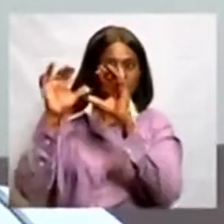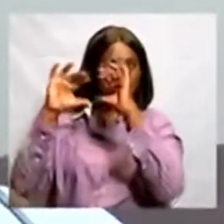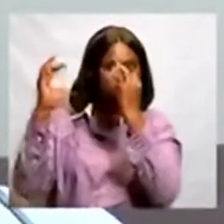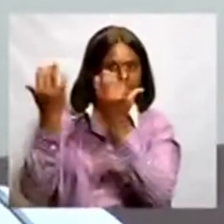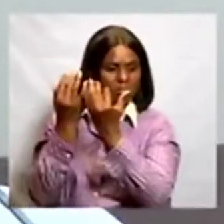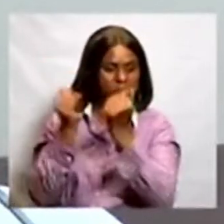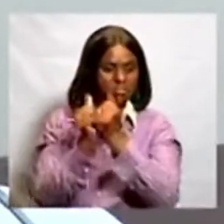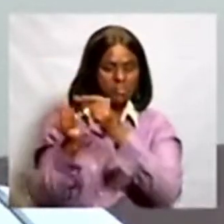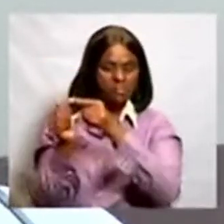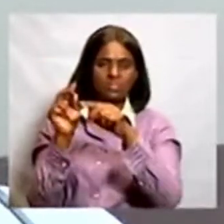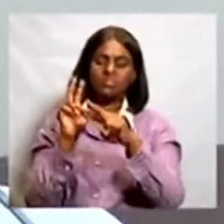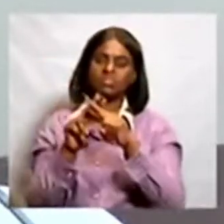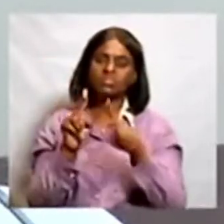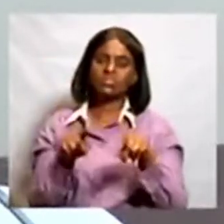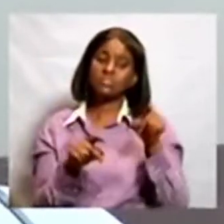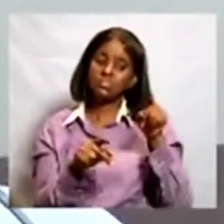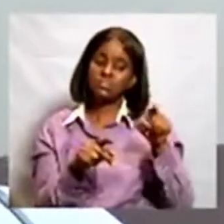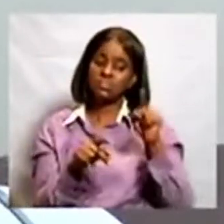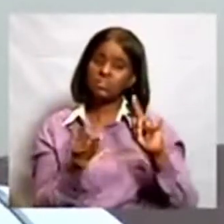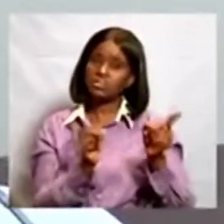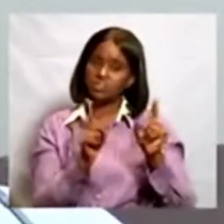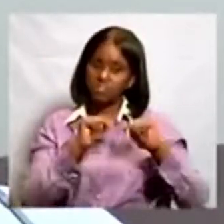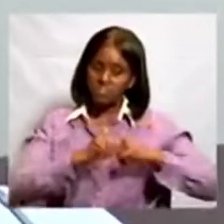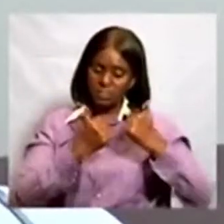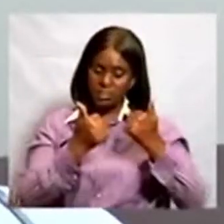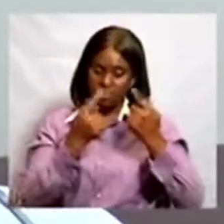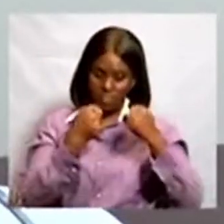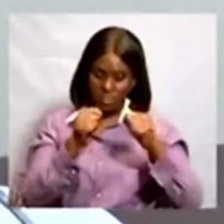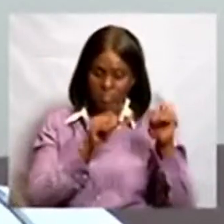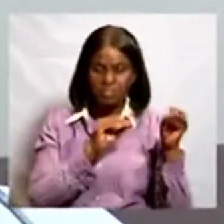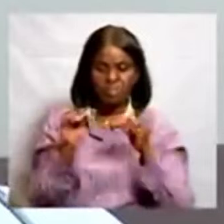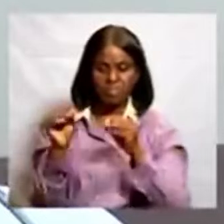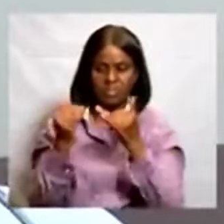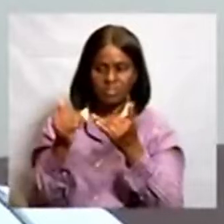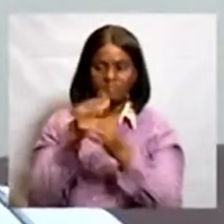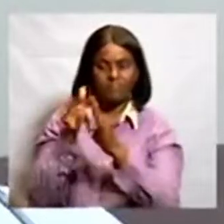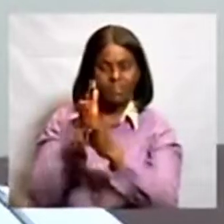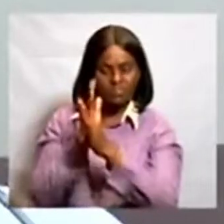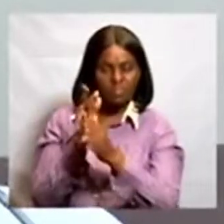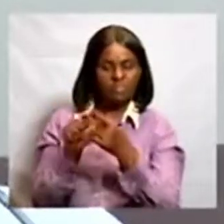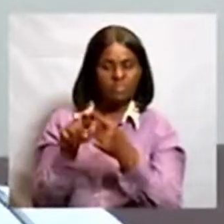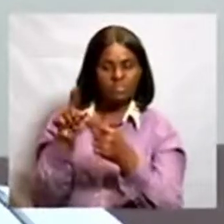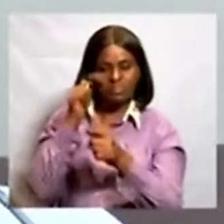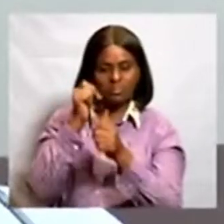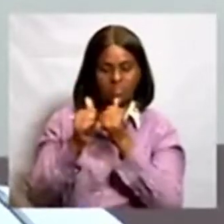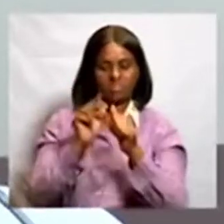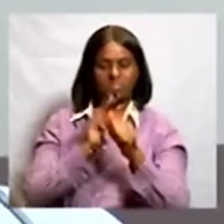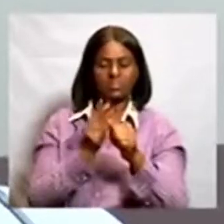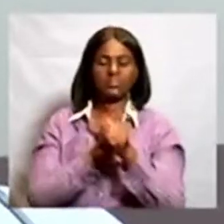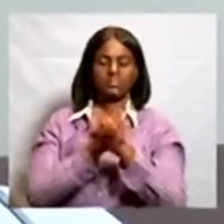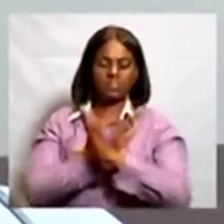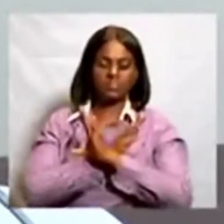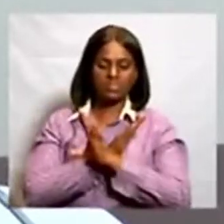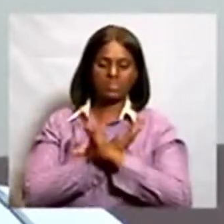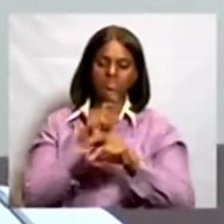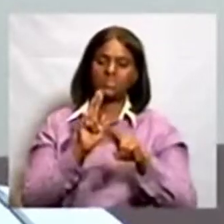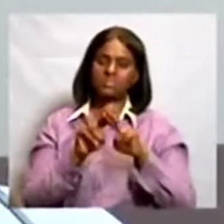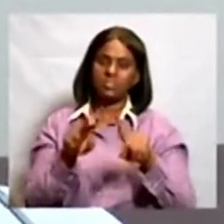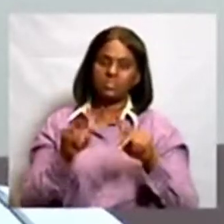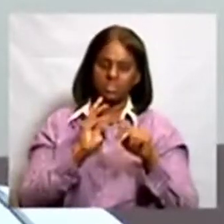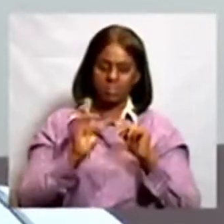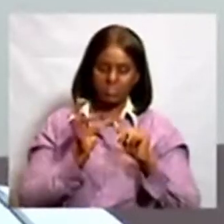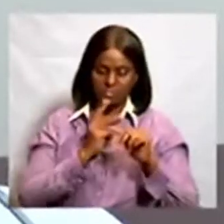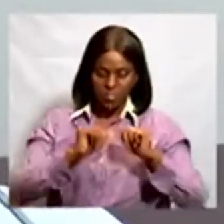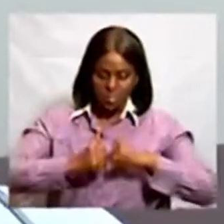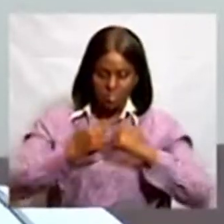regionally, Chair. This is where we are trying to move to, because as Zambia, Chair, we